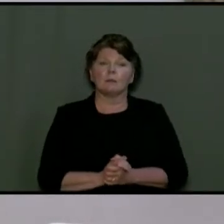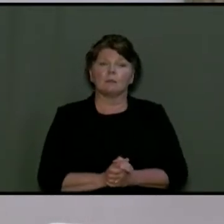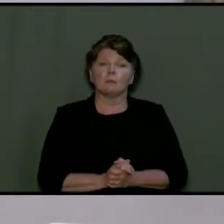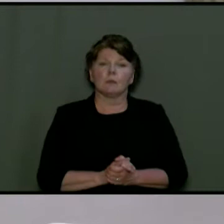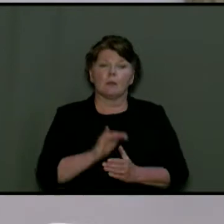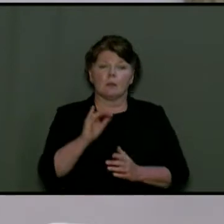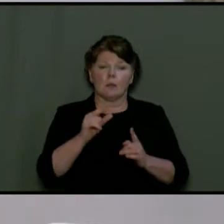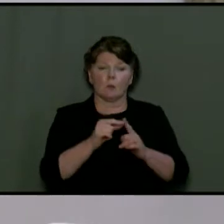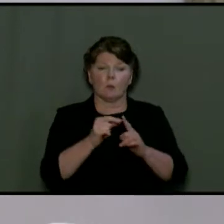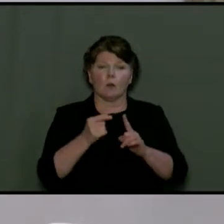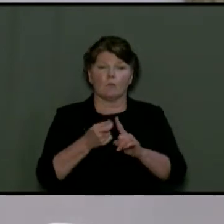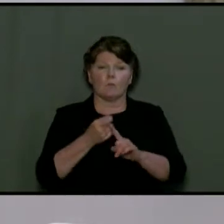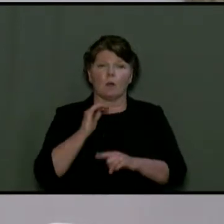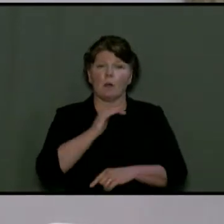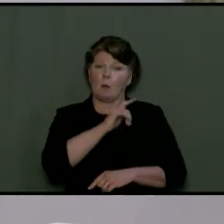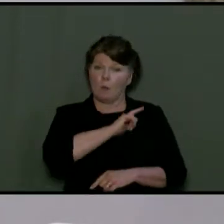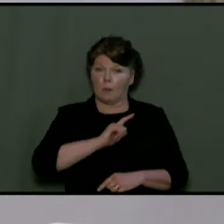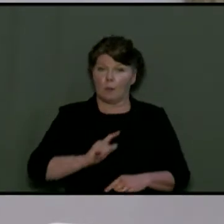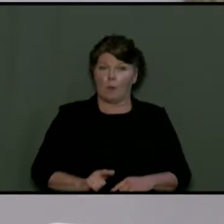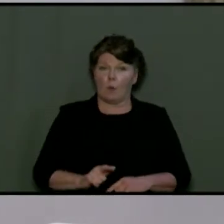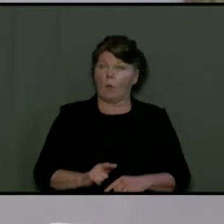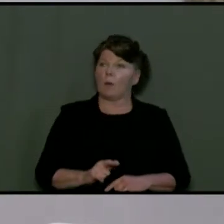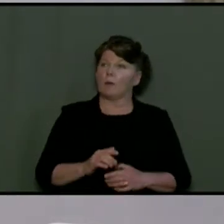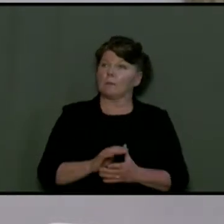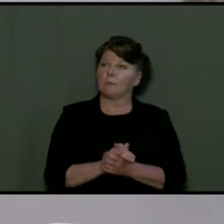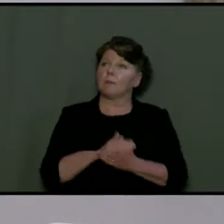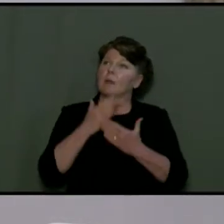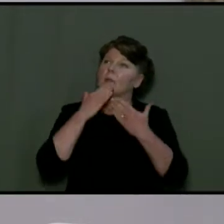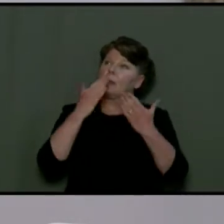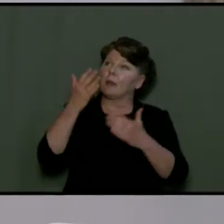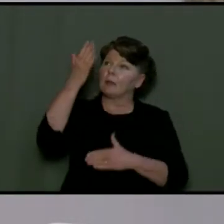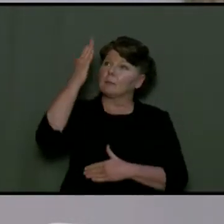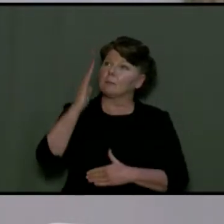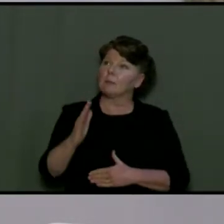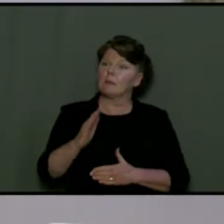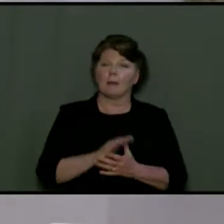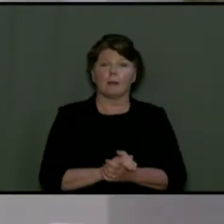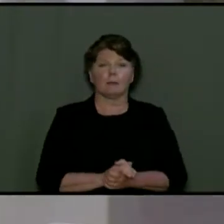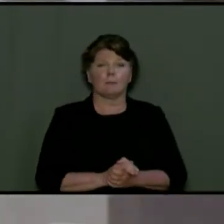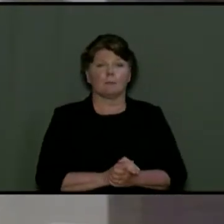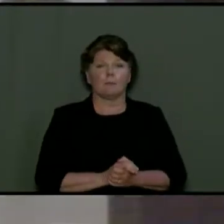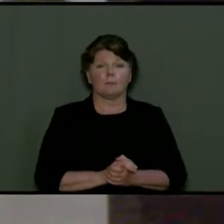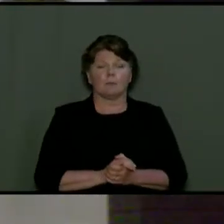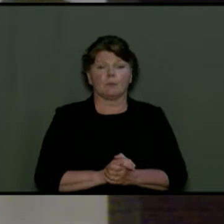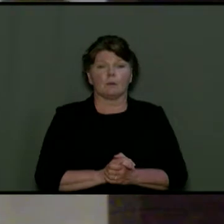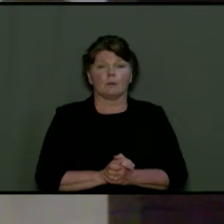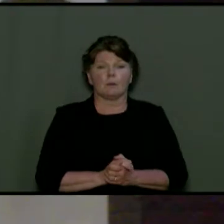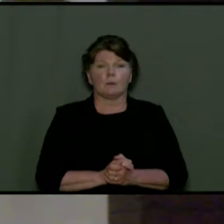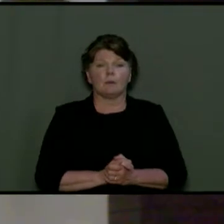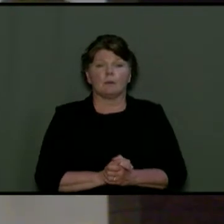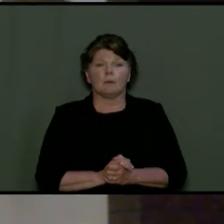This is the word of the Lord. Thanks be to God.